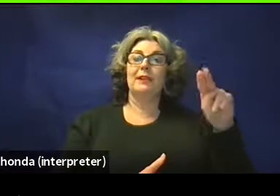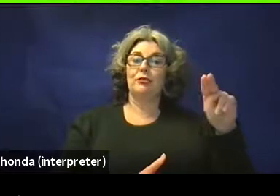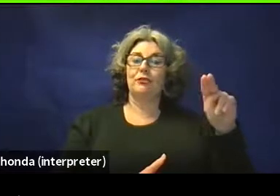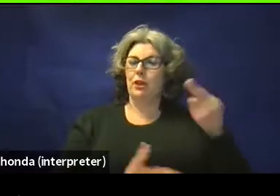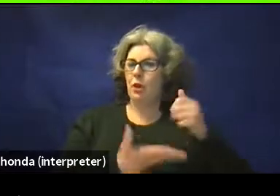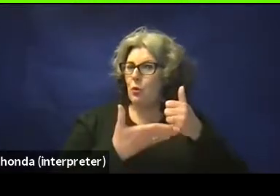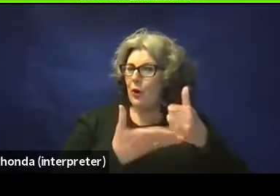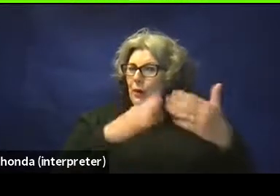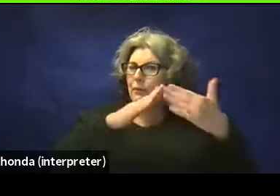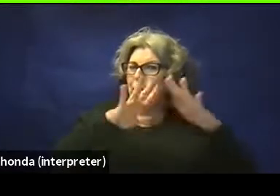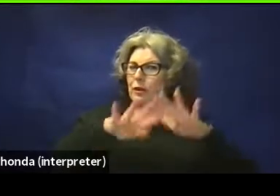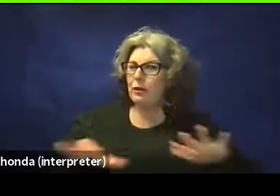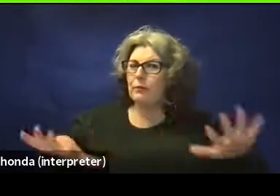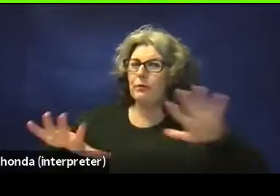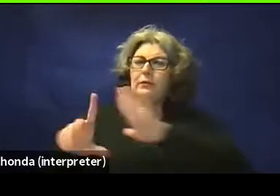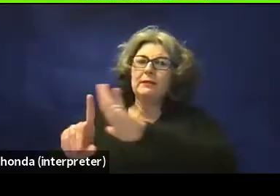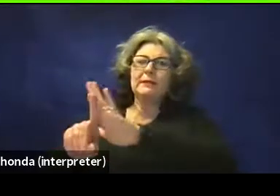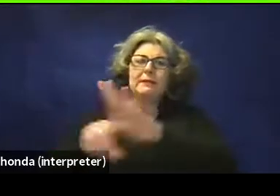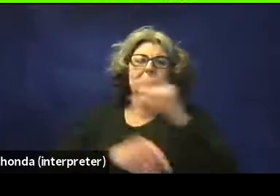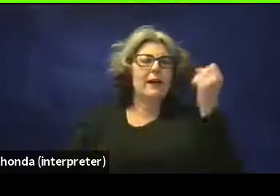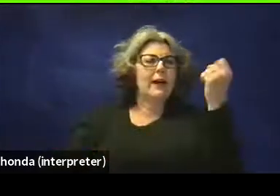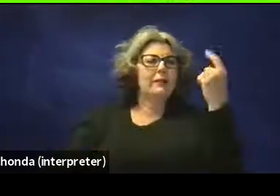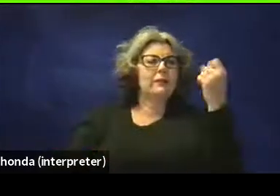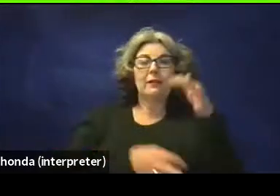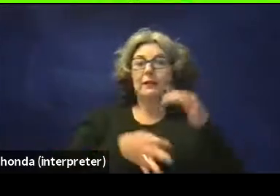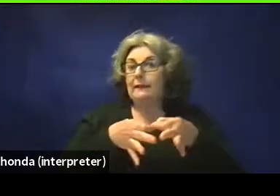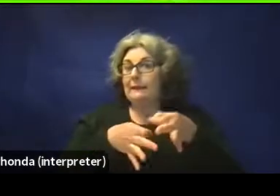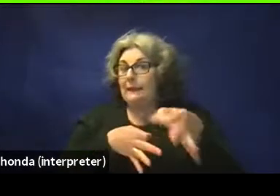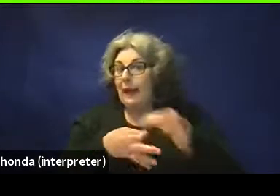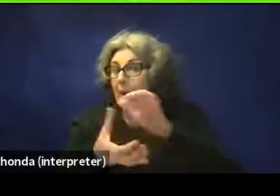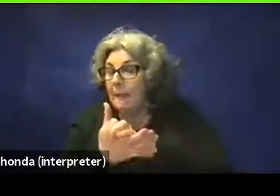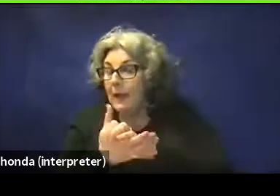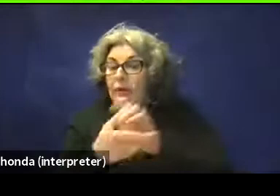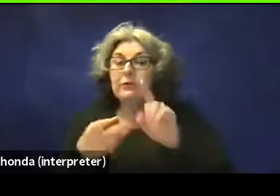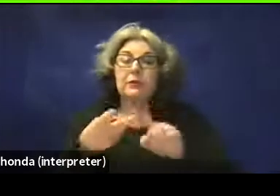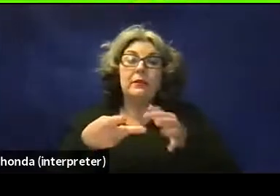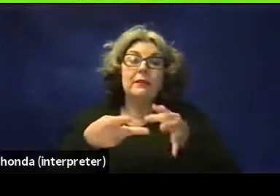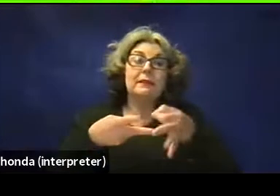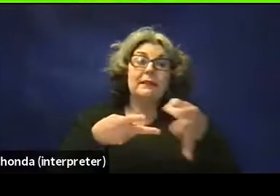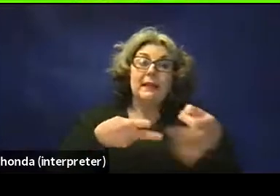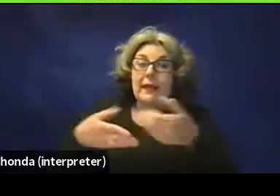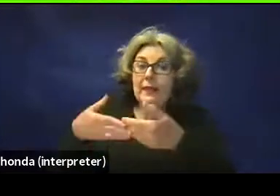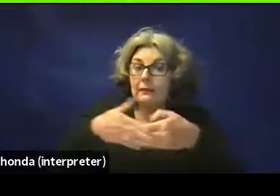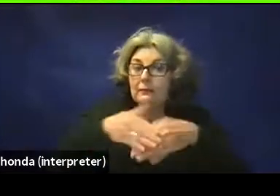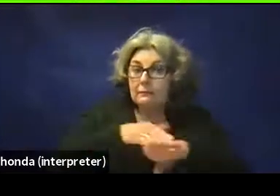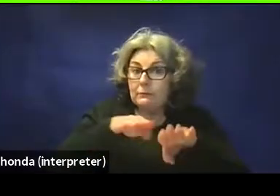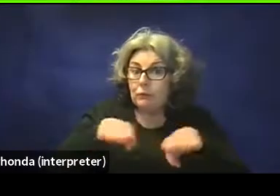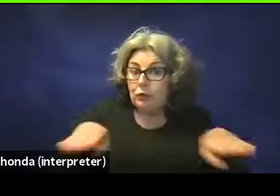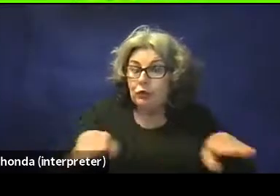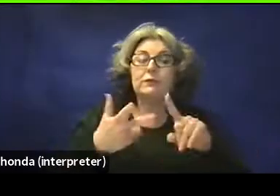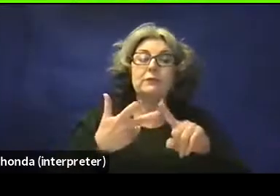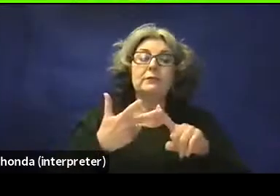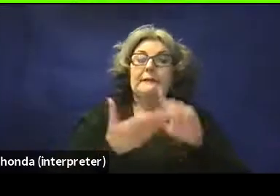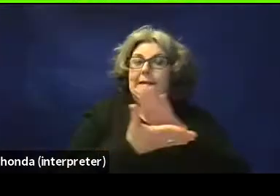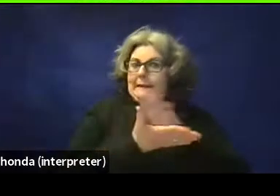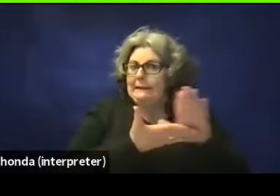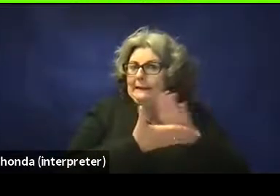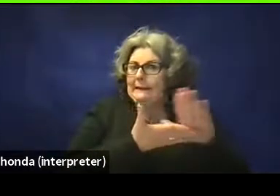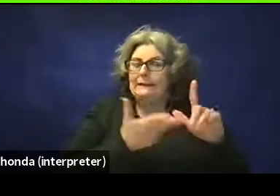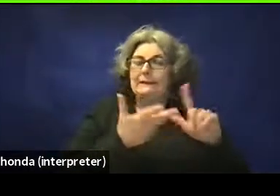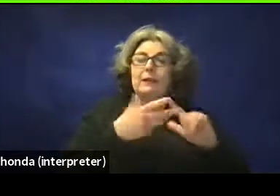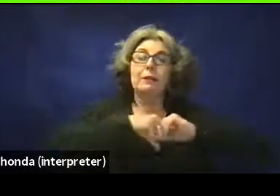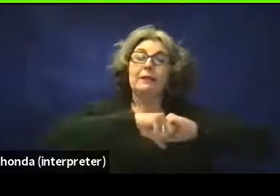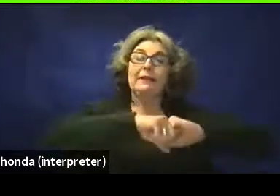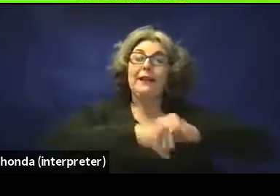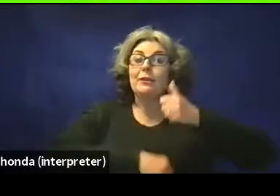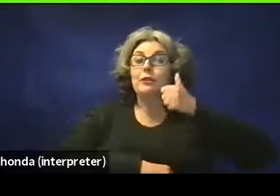helping communities understand why delayed marriage, delayed childbirth, cleanliness and protection of